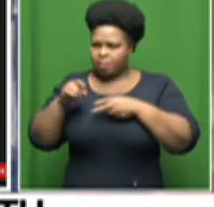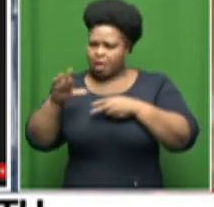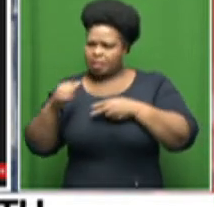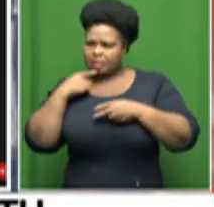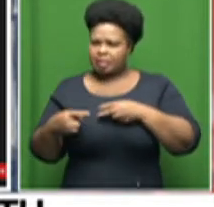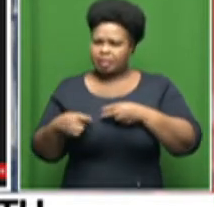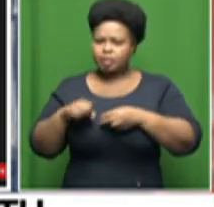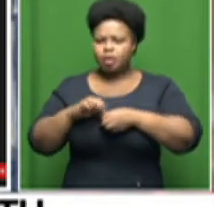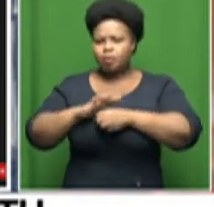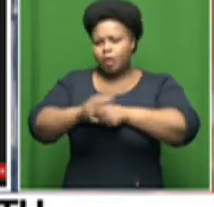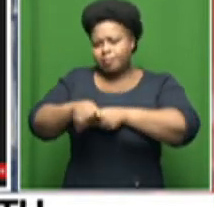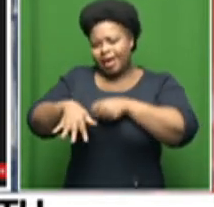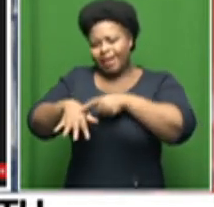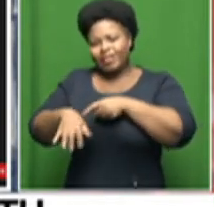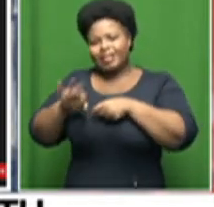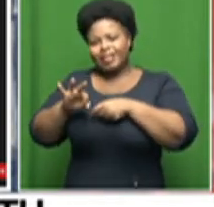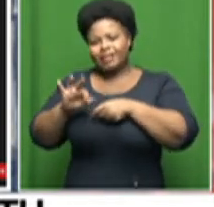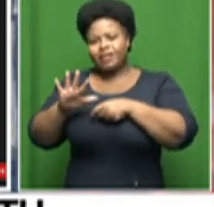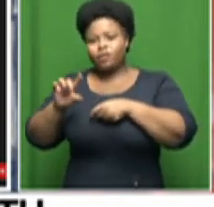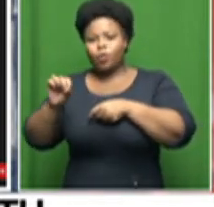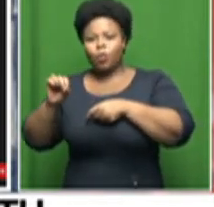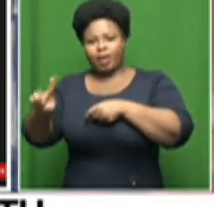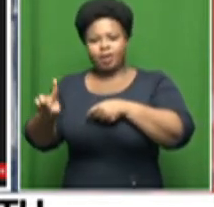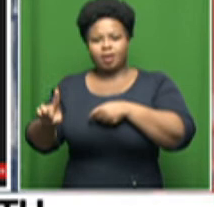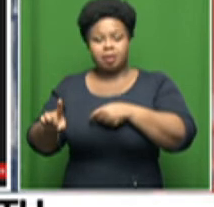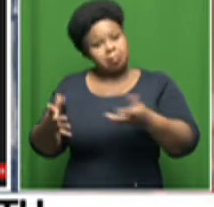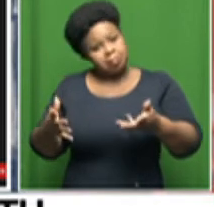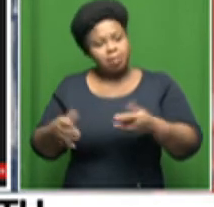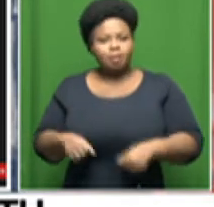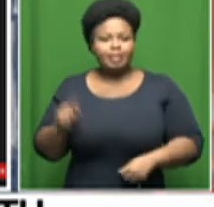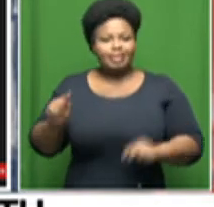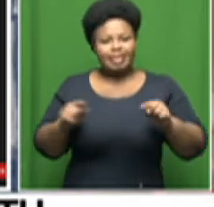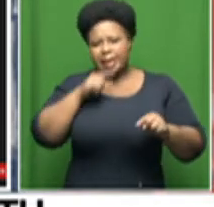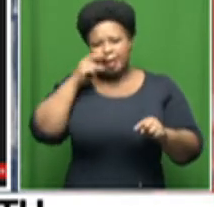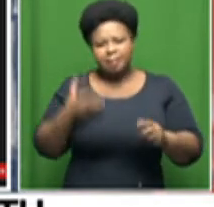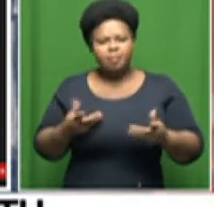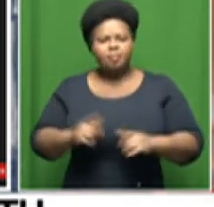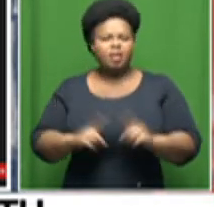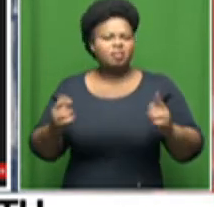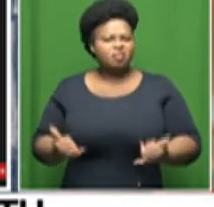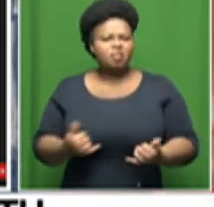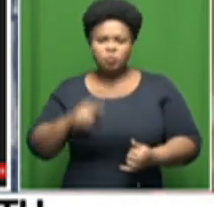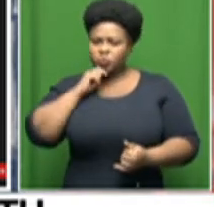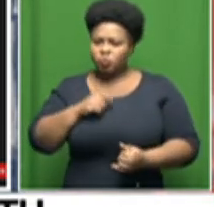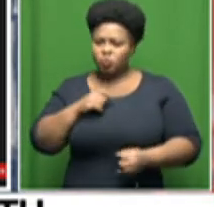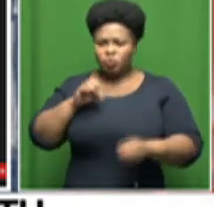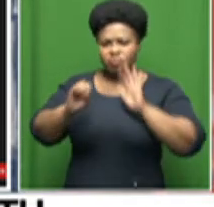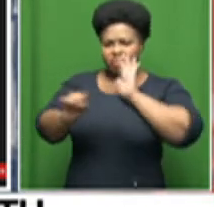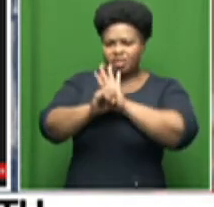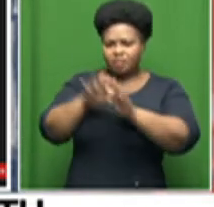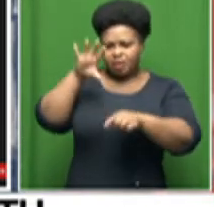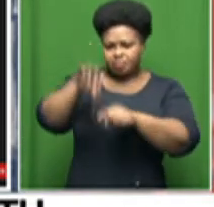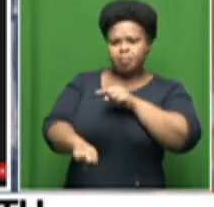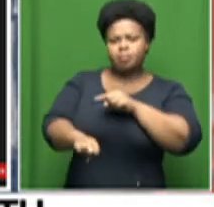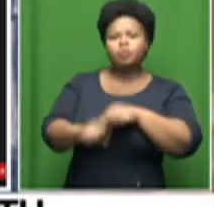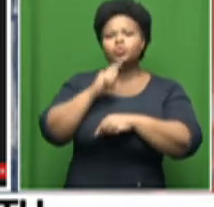B351 variant. It's really this which has imposed the issues and the challenges which we now have to deal